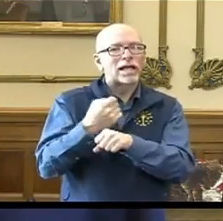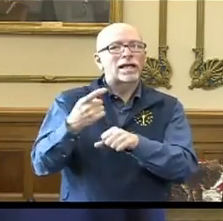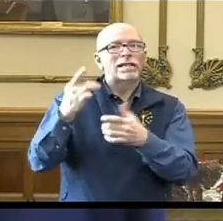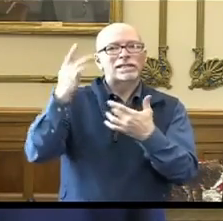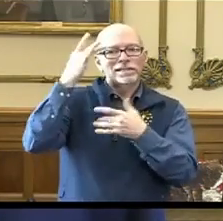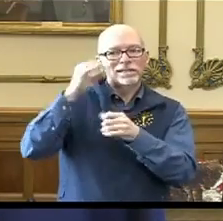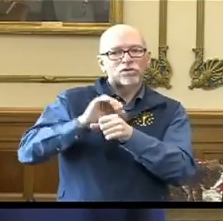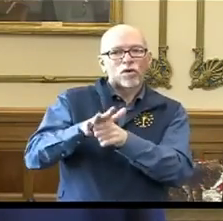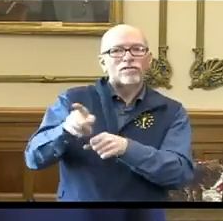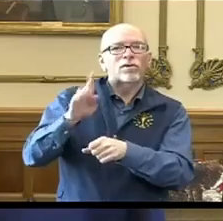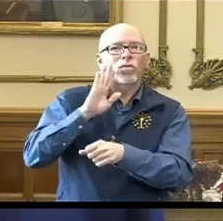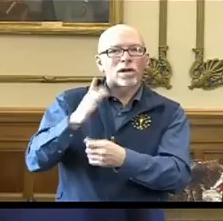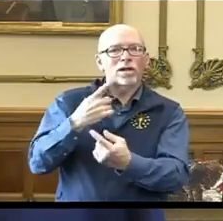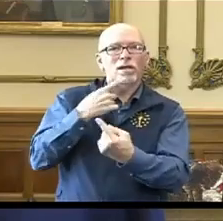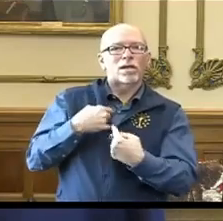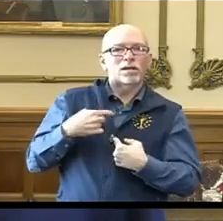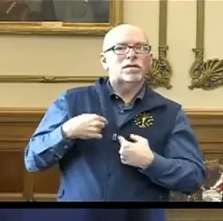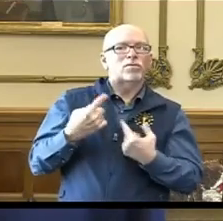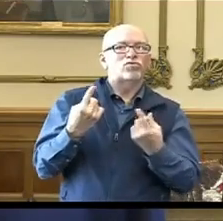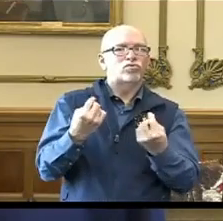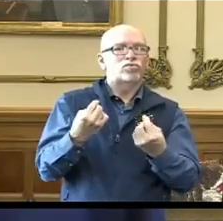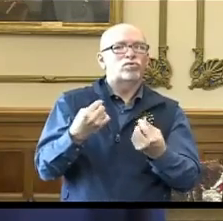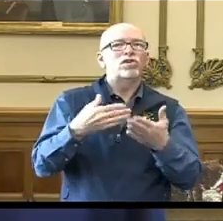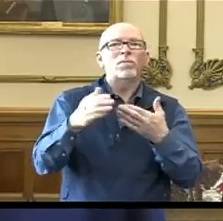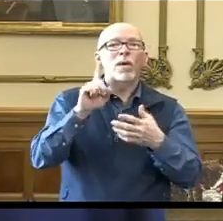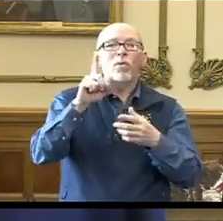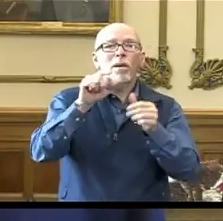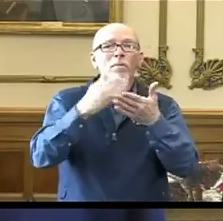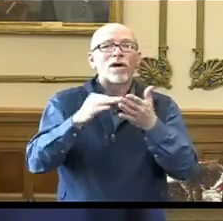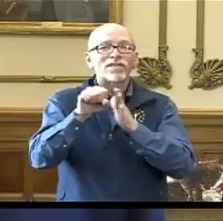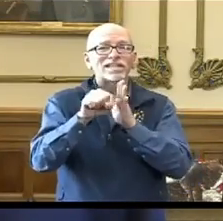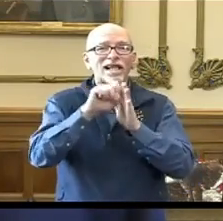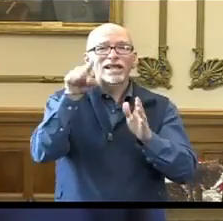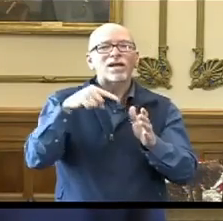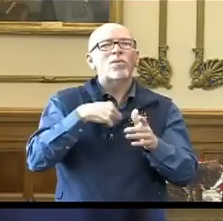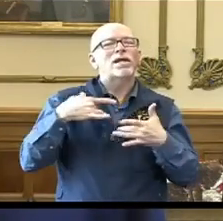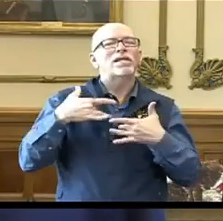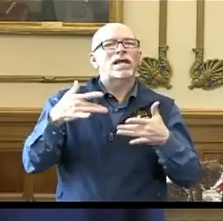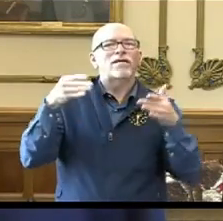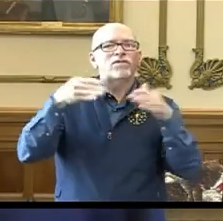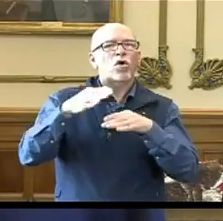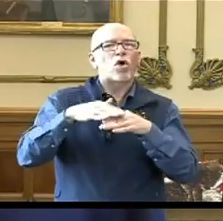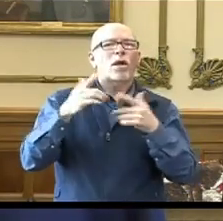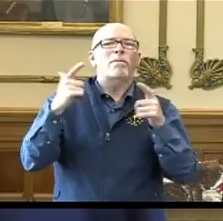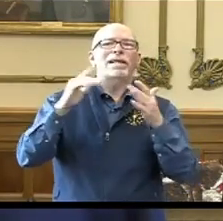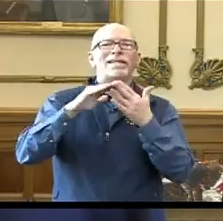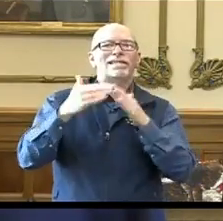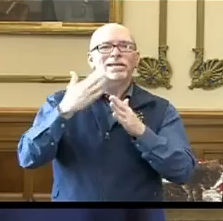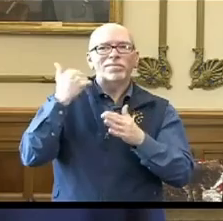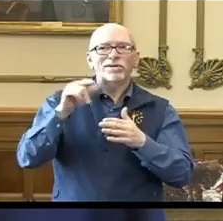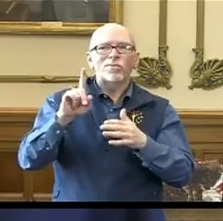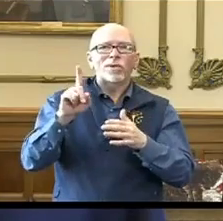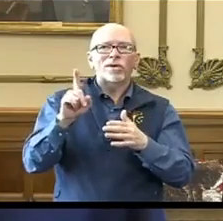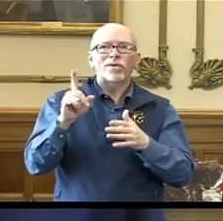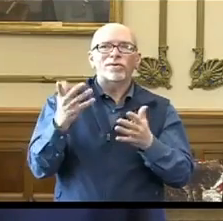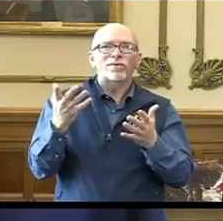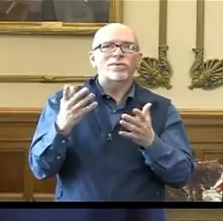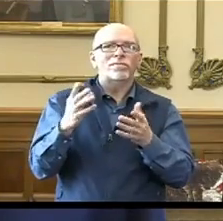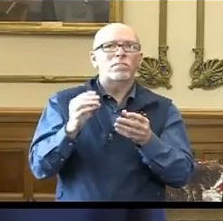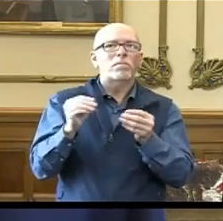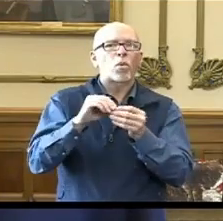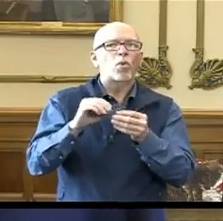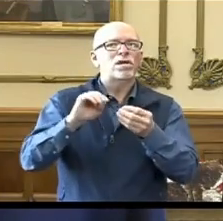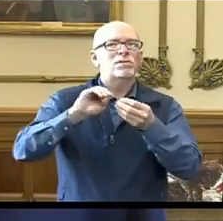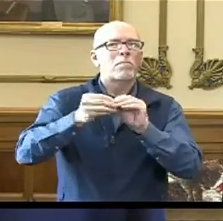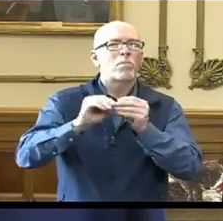our decisions no matter what part of the state. And again, we tend to focus on the urban areas because that's where the numbers are